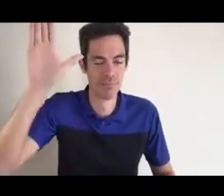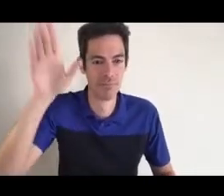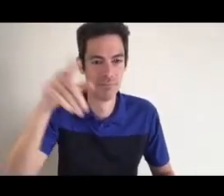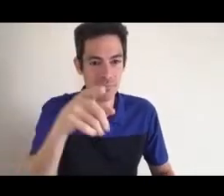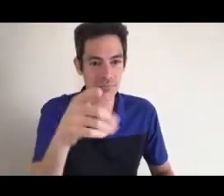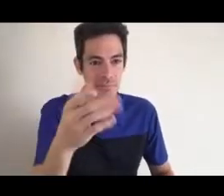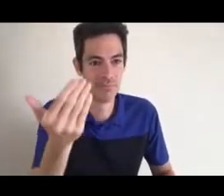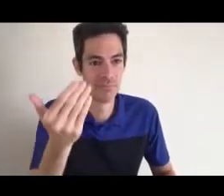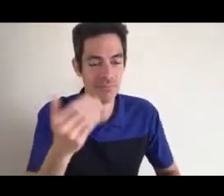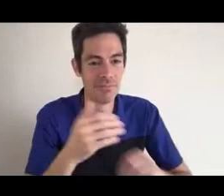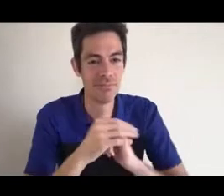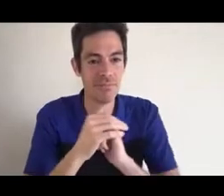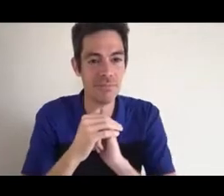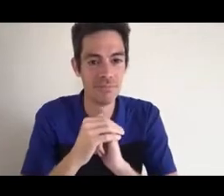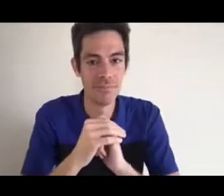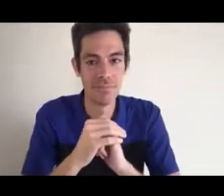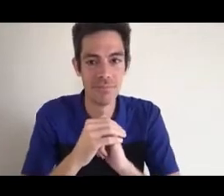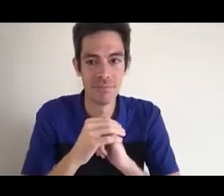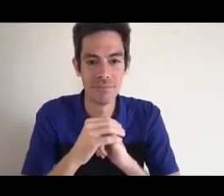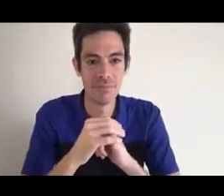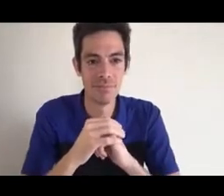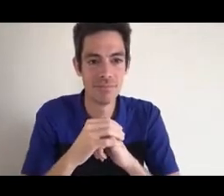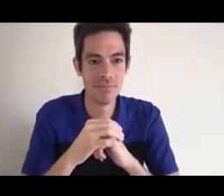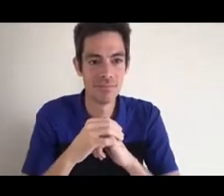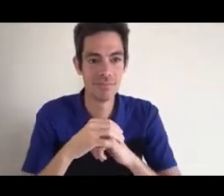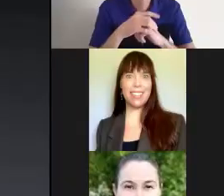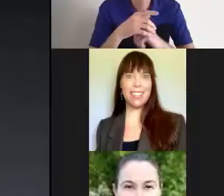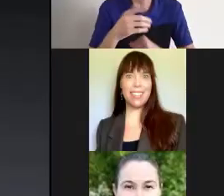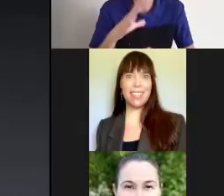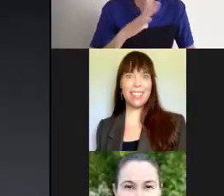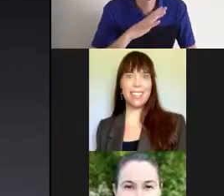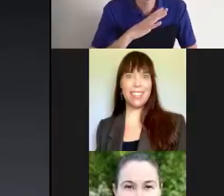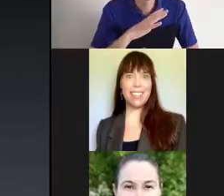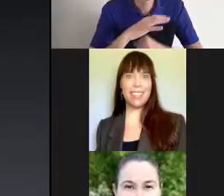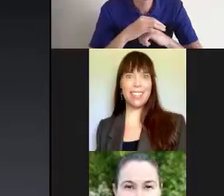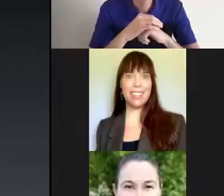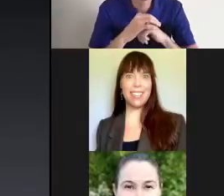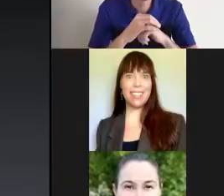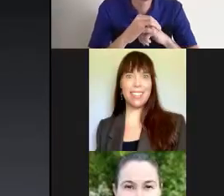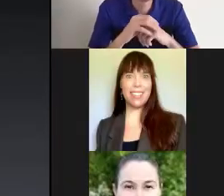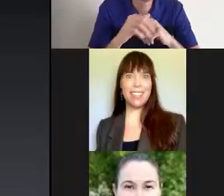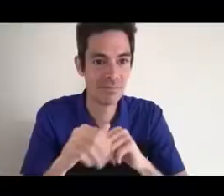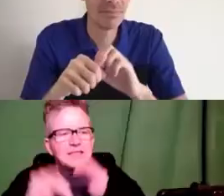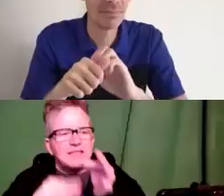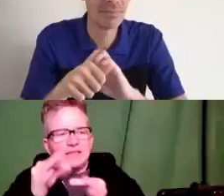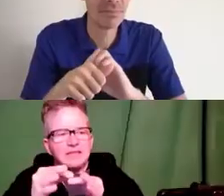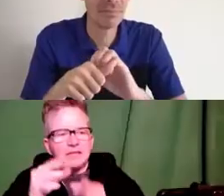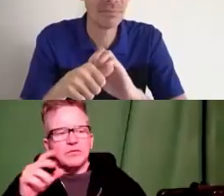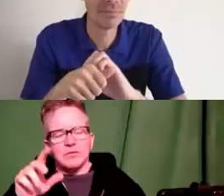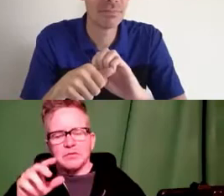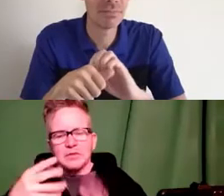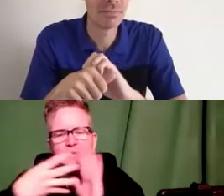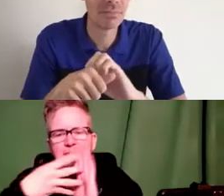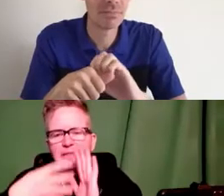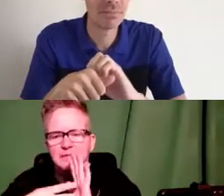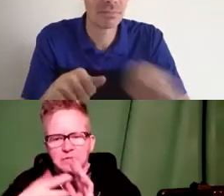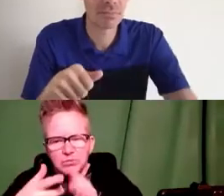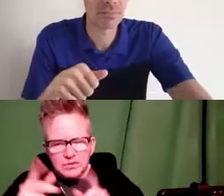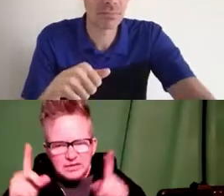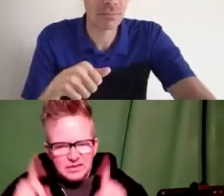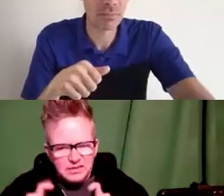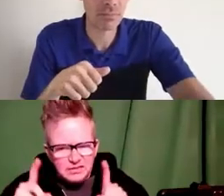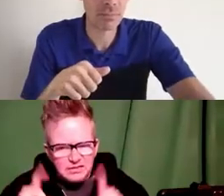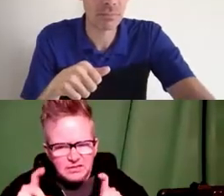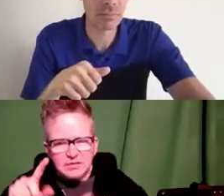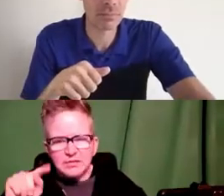So here, I see Jax has a hand up, so go ahead. Jax says, yes, sorry, thank you. I